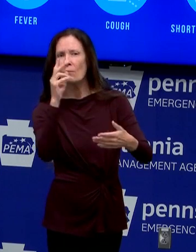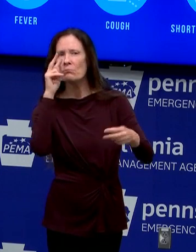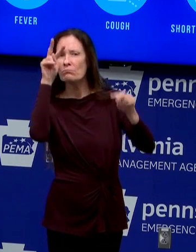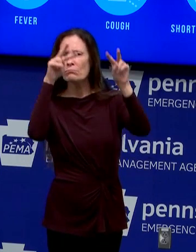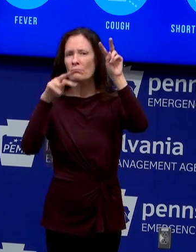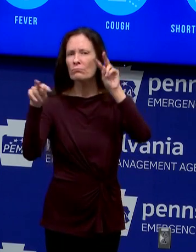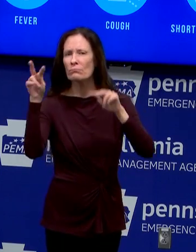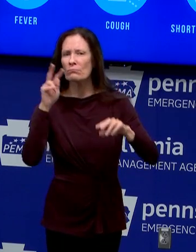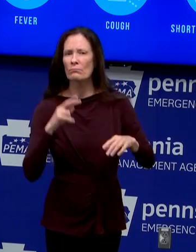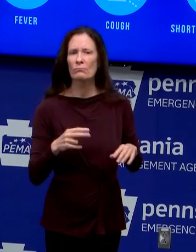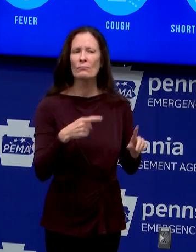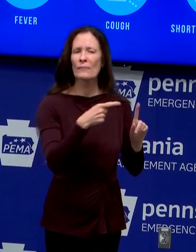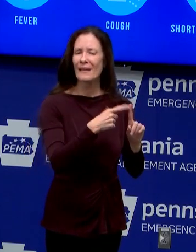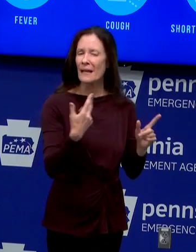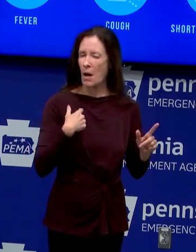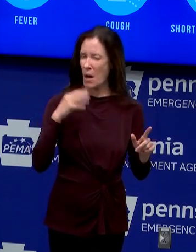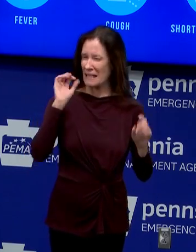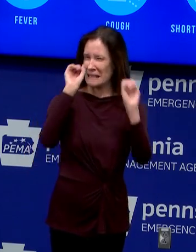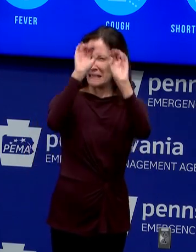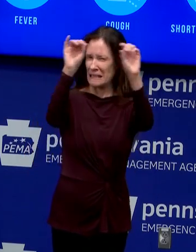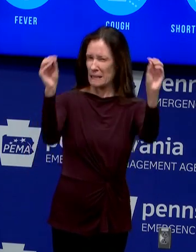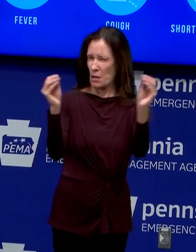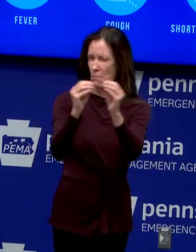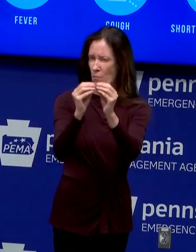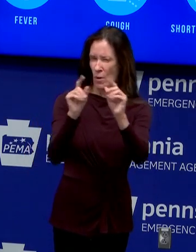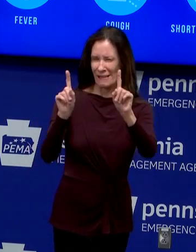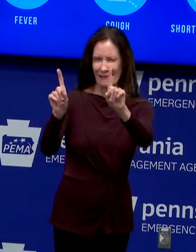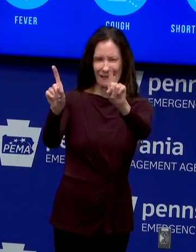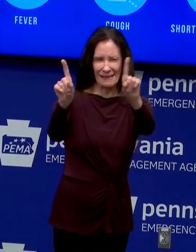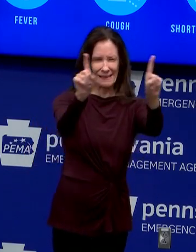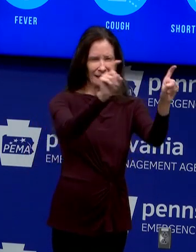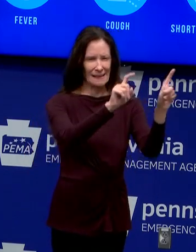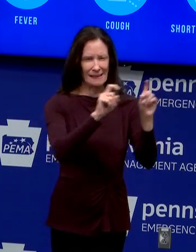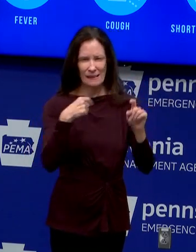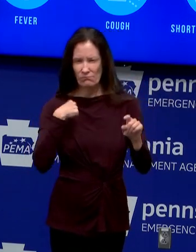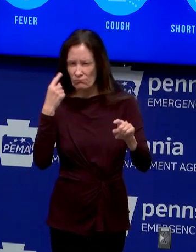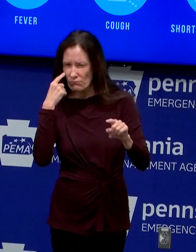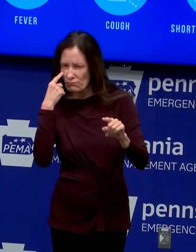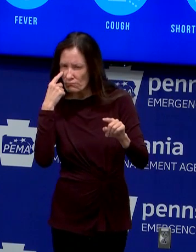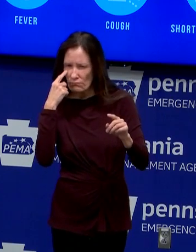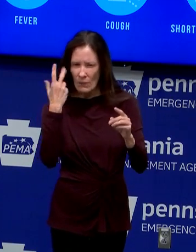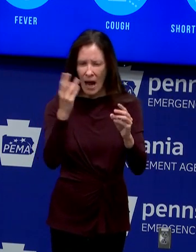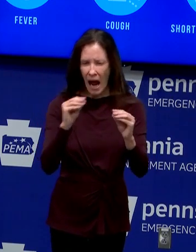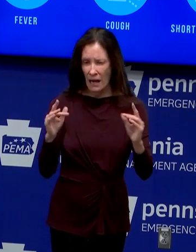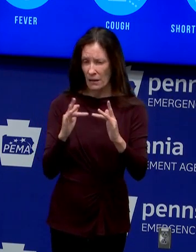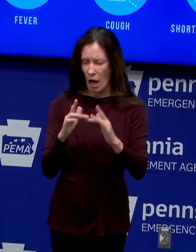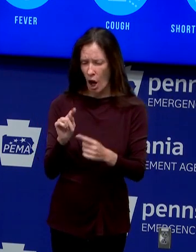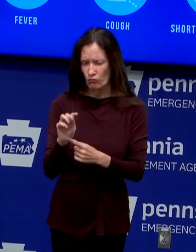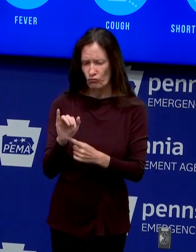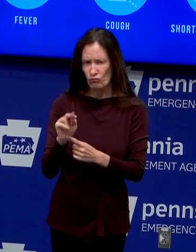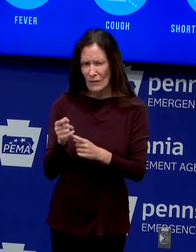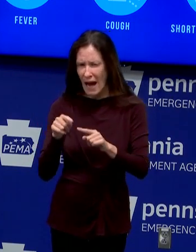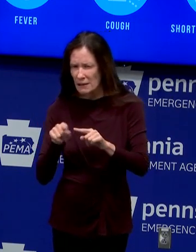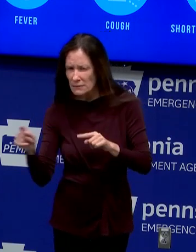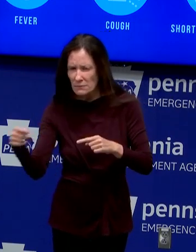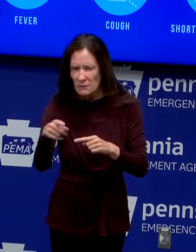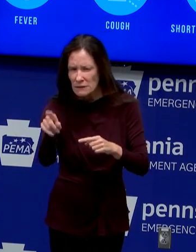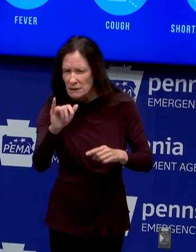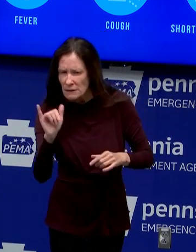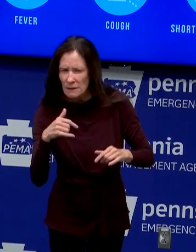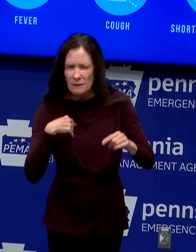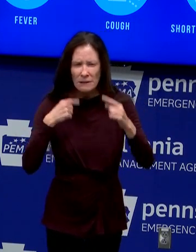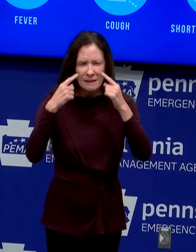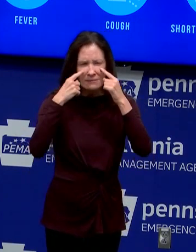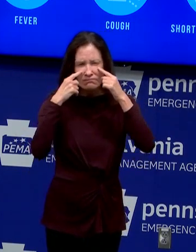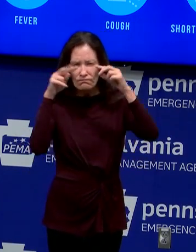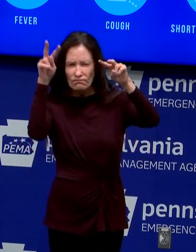our ability to do case investigations and contact tracing, and then responding to any outbreak